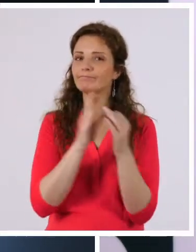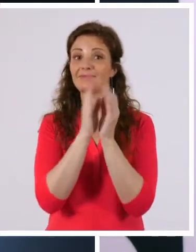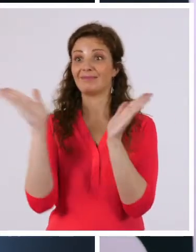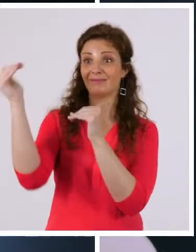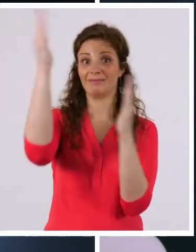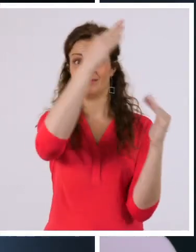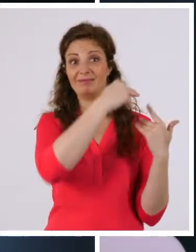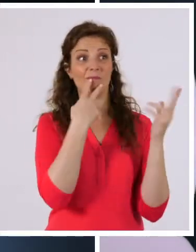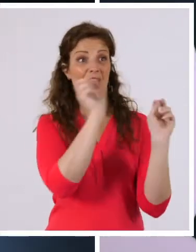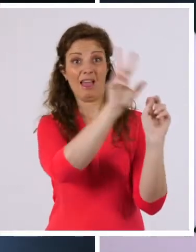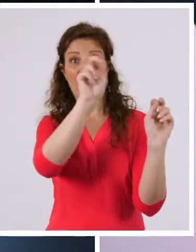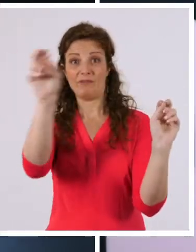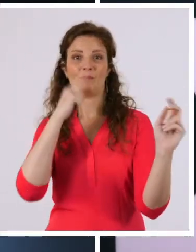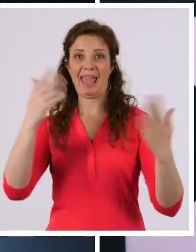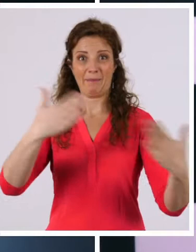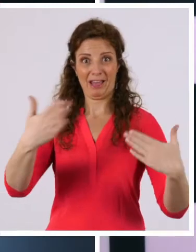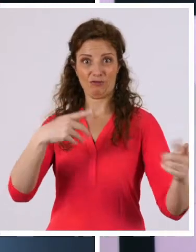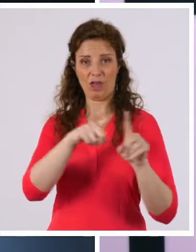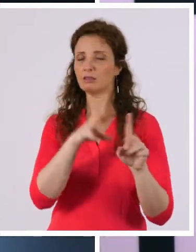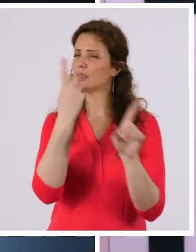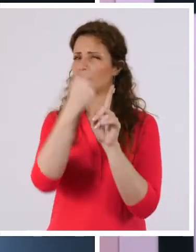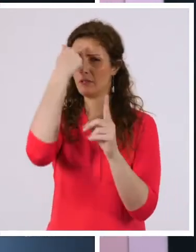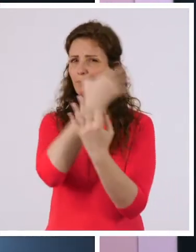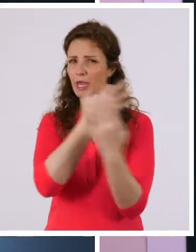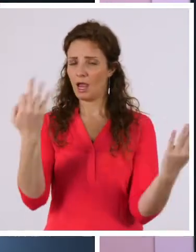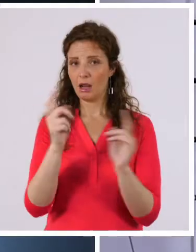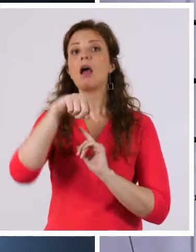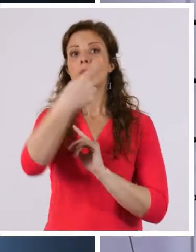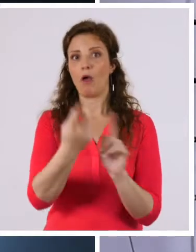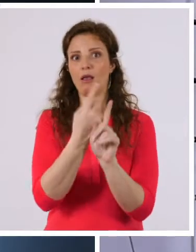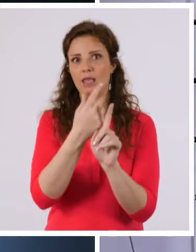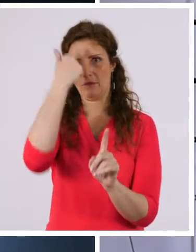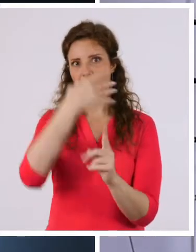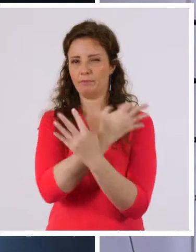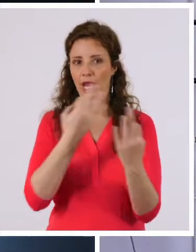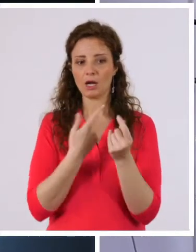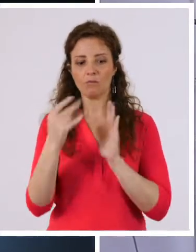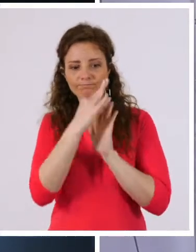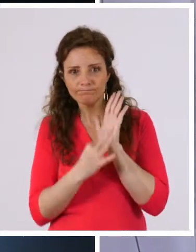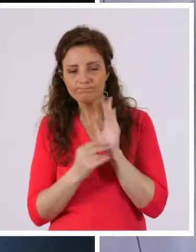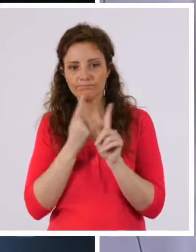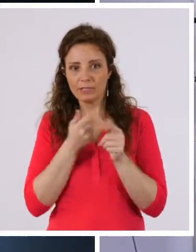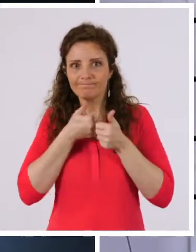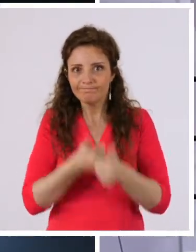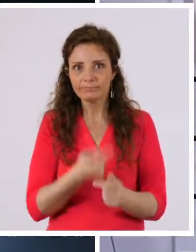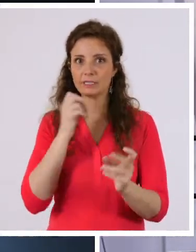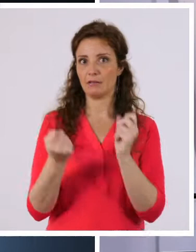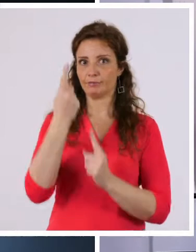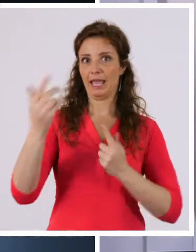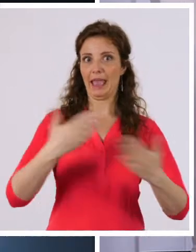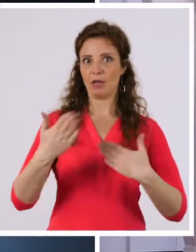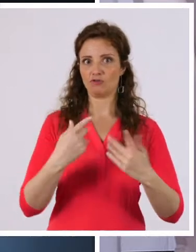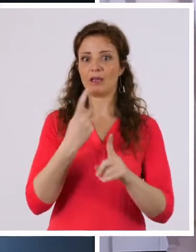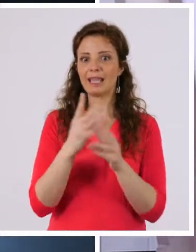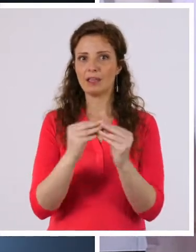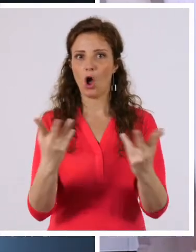correctly the meaning of emergency signs on board before knowing the procedures to be followed in case of emergency and the safety and